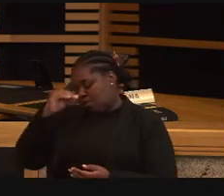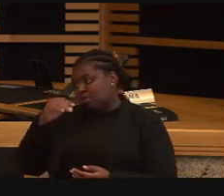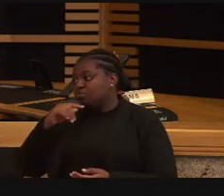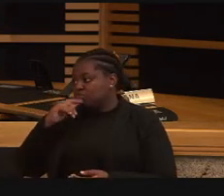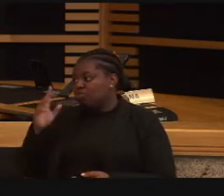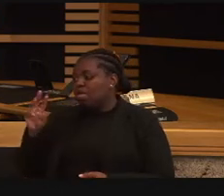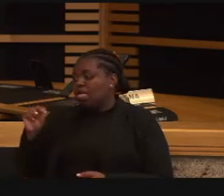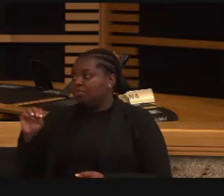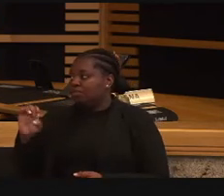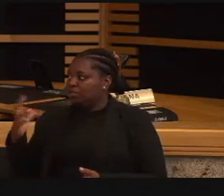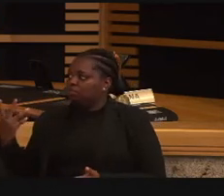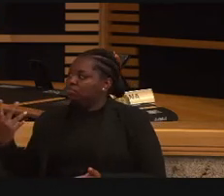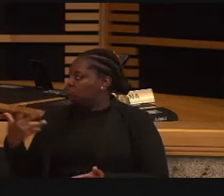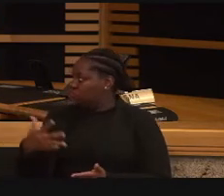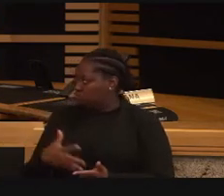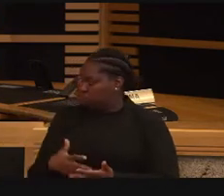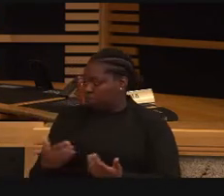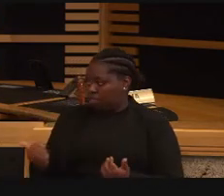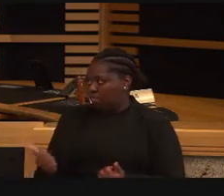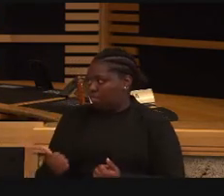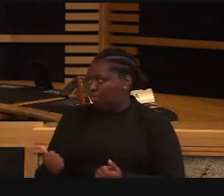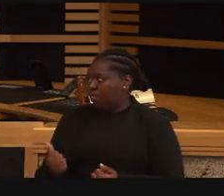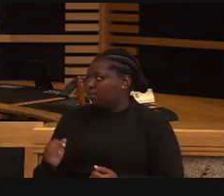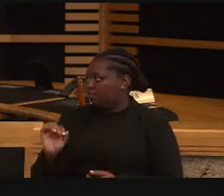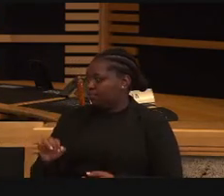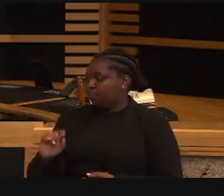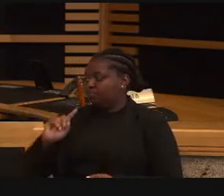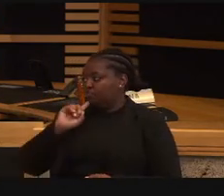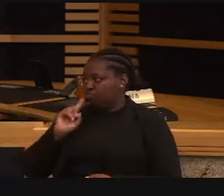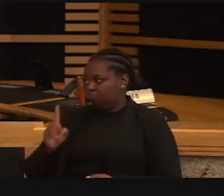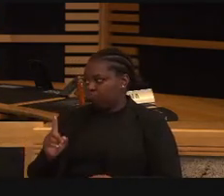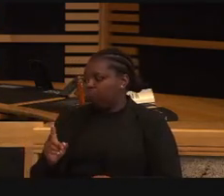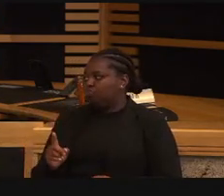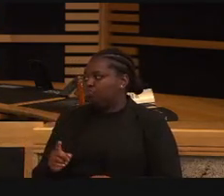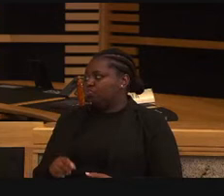nyhani MEC Shem kangangoba